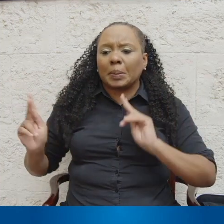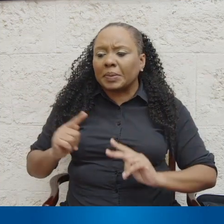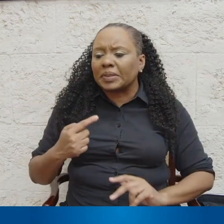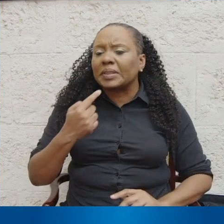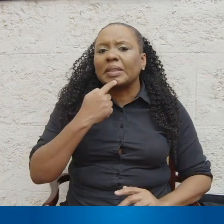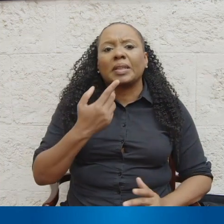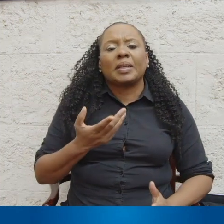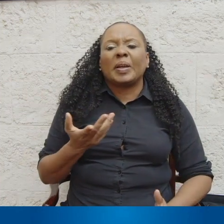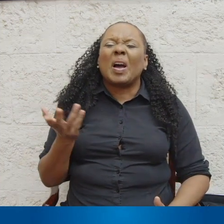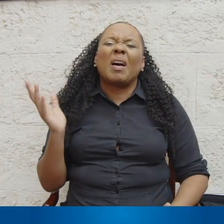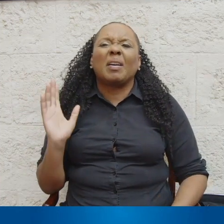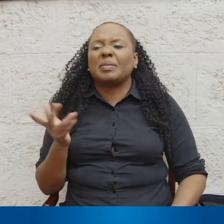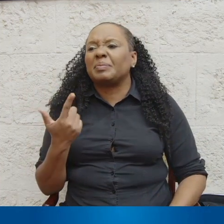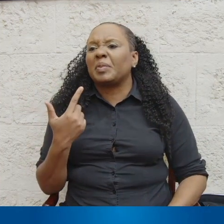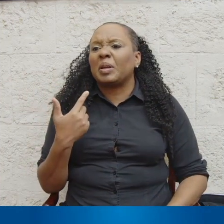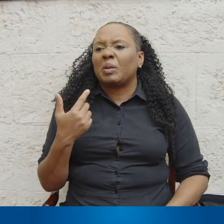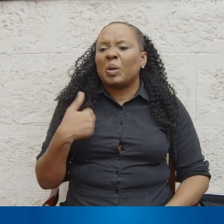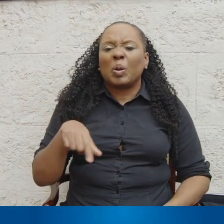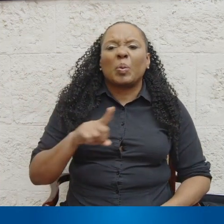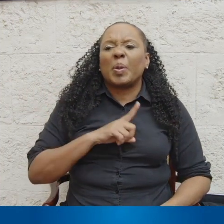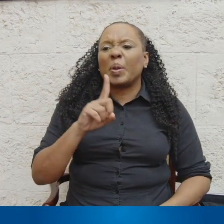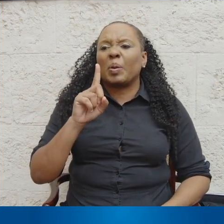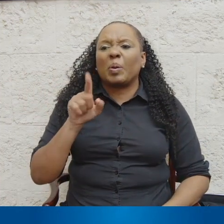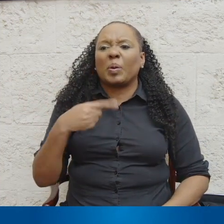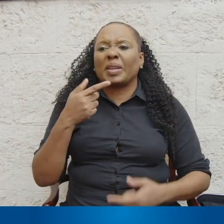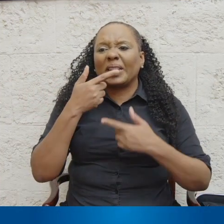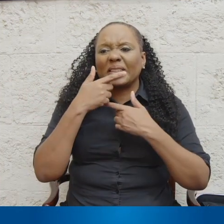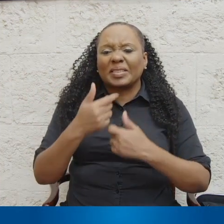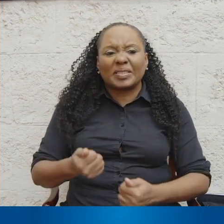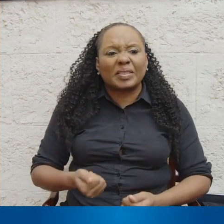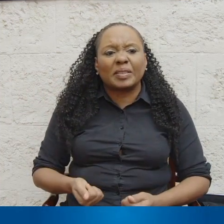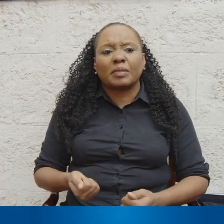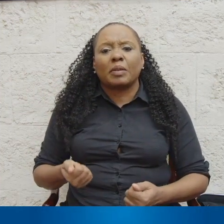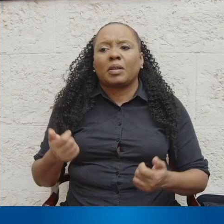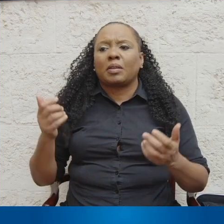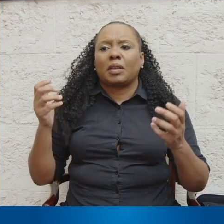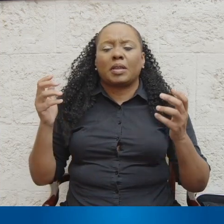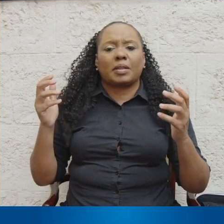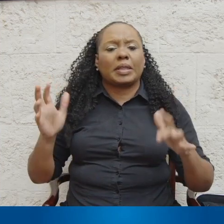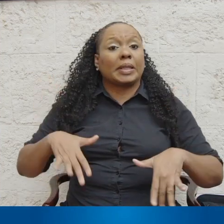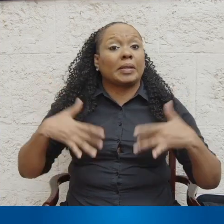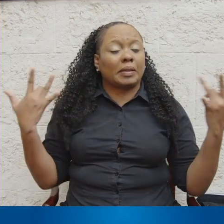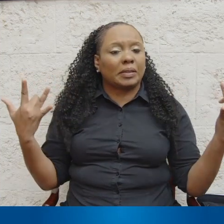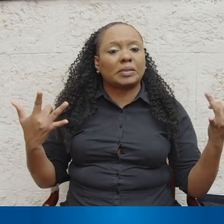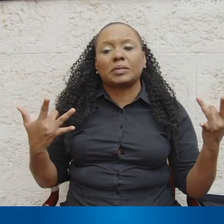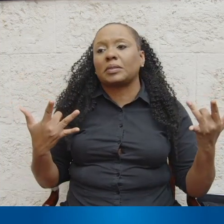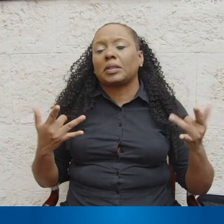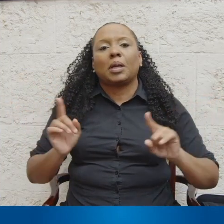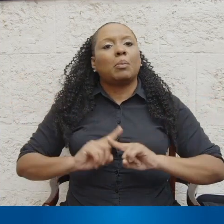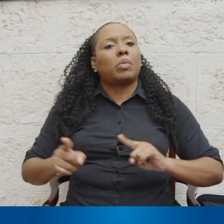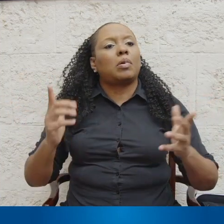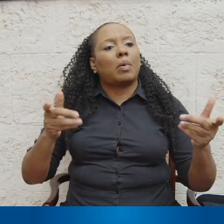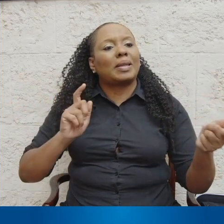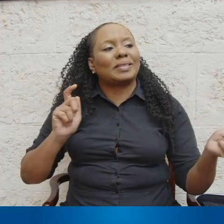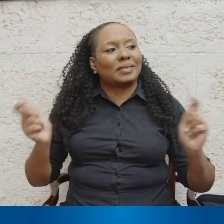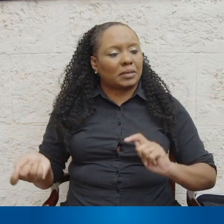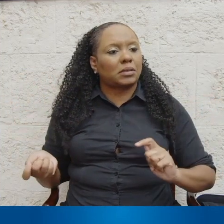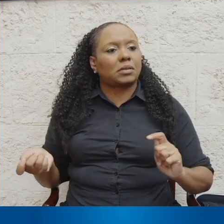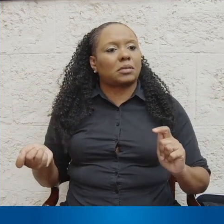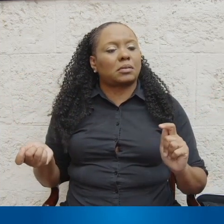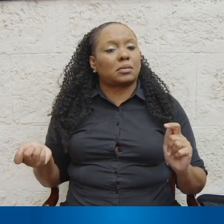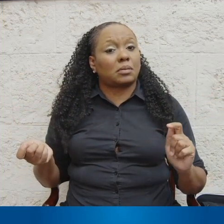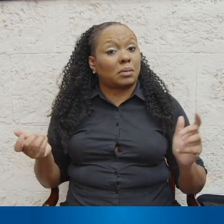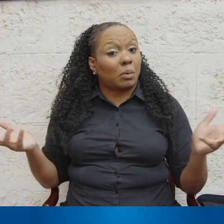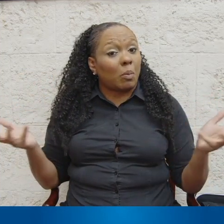that we're just about the events and those sorts of things. And we want to change that narrative by clearly